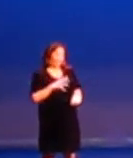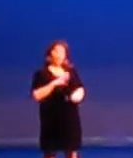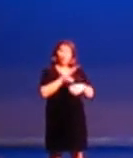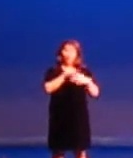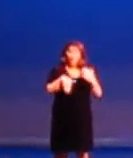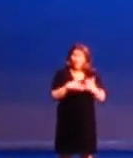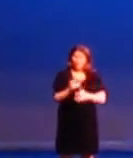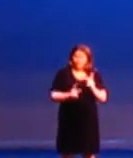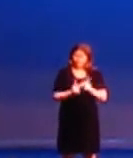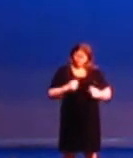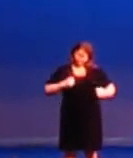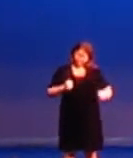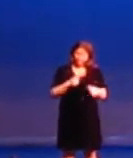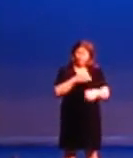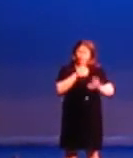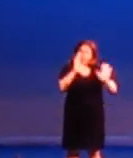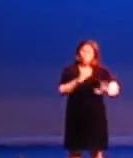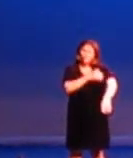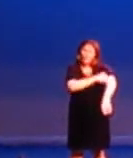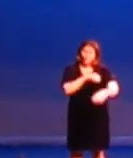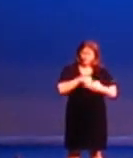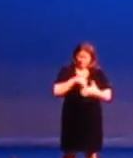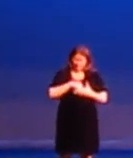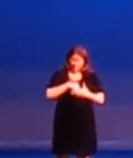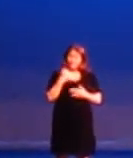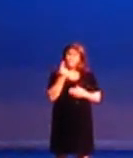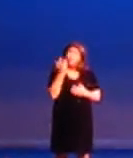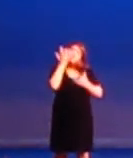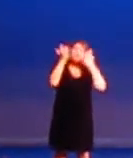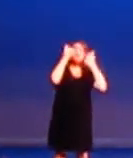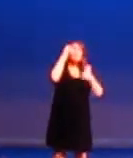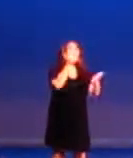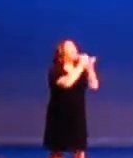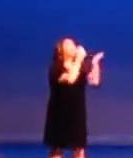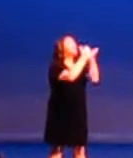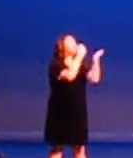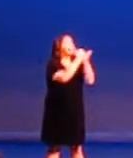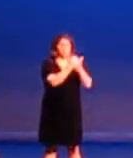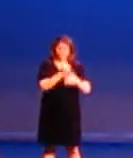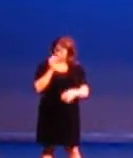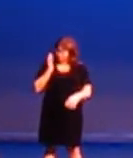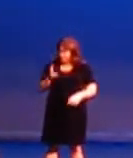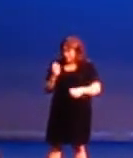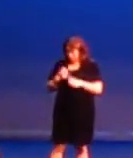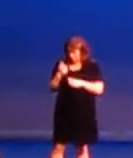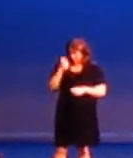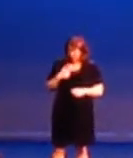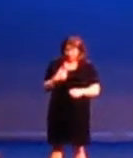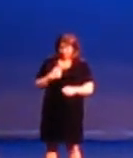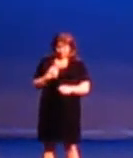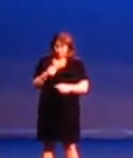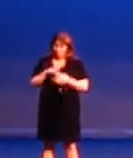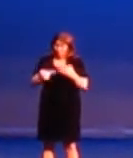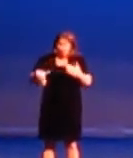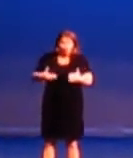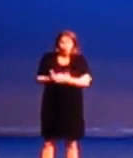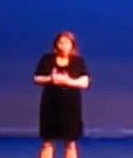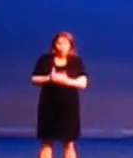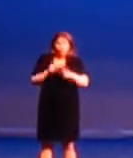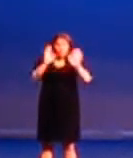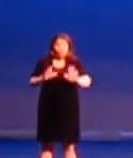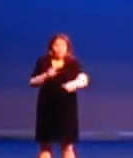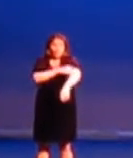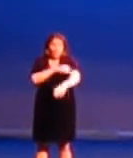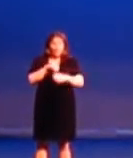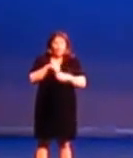inside of him, and somebody's yelling for help, it would be difficult because they're all fired up. One wants to swim, one wants to